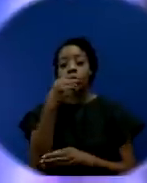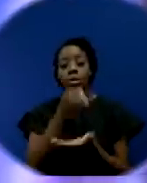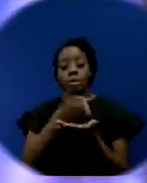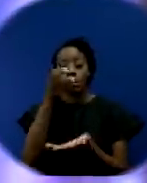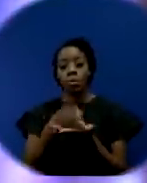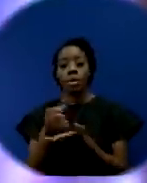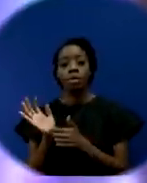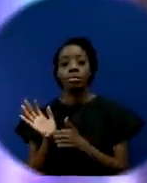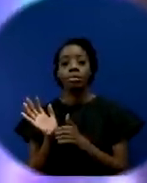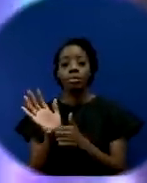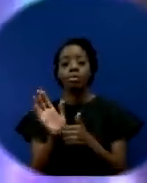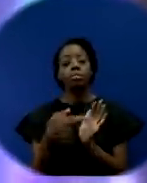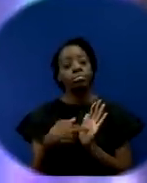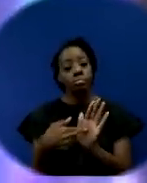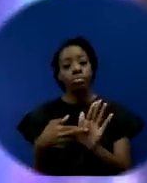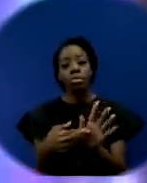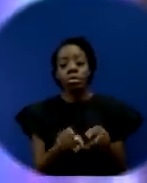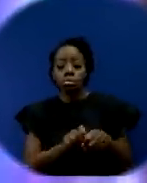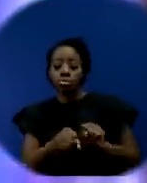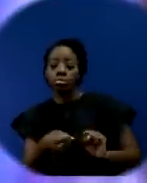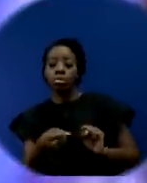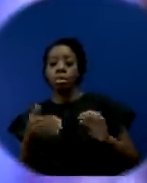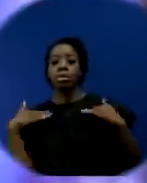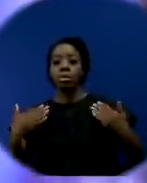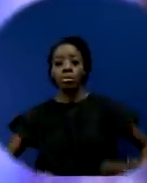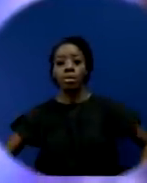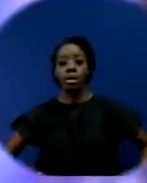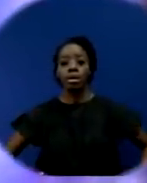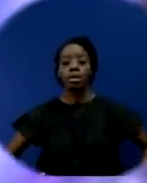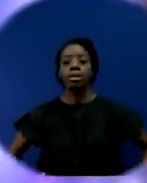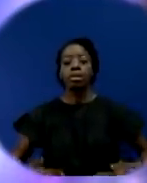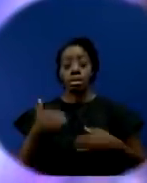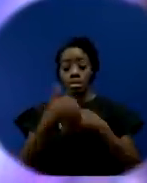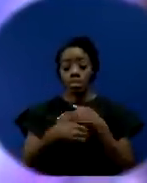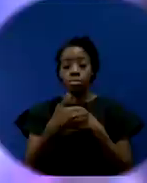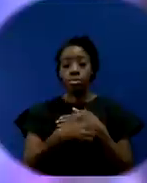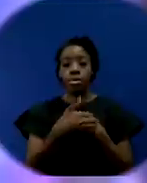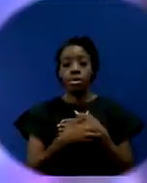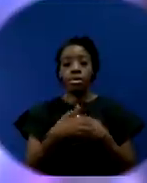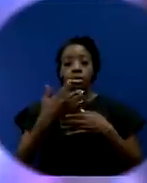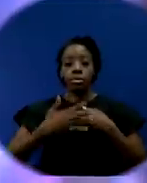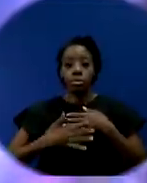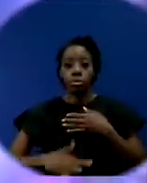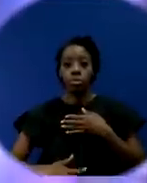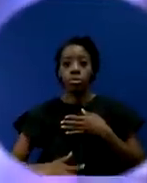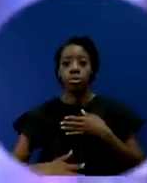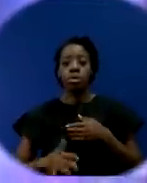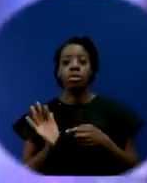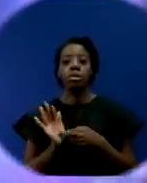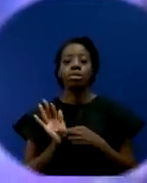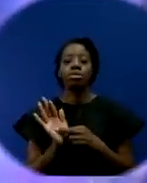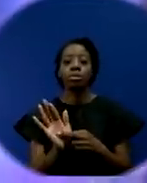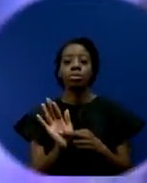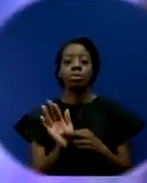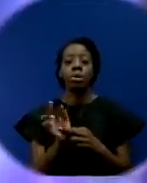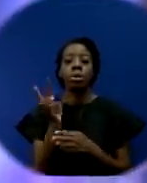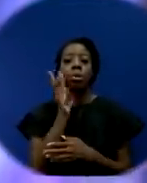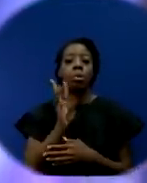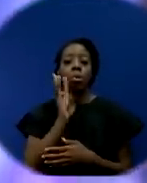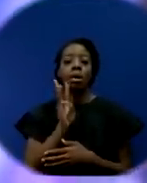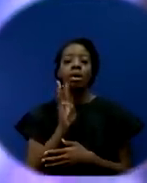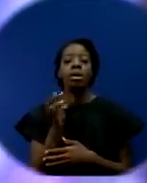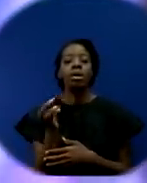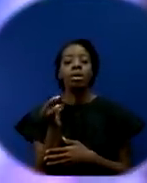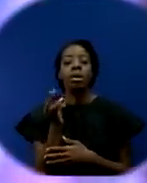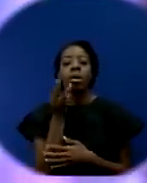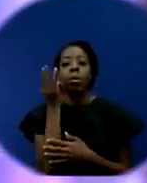represent your broken body and the bread and your shed blood. The wine represents that we know, Lord,